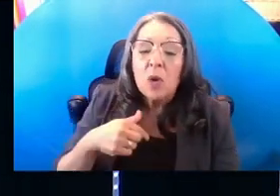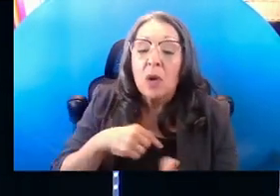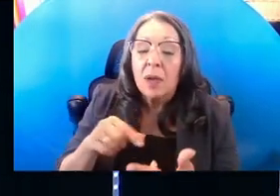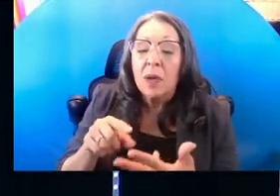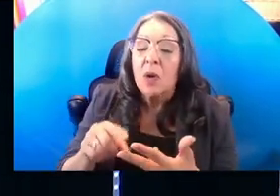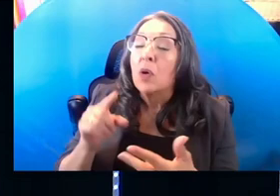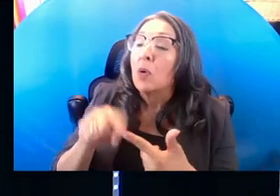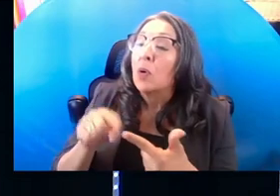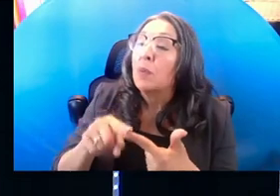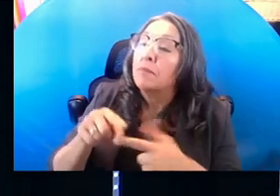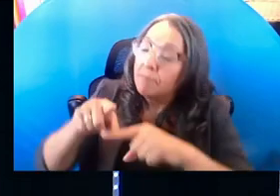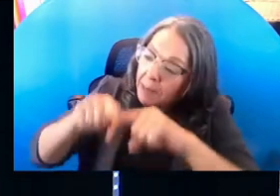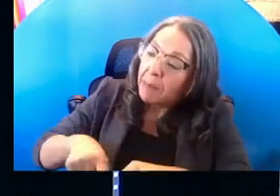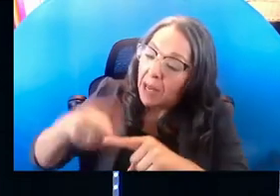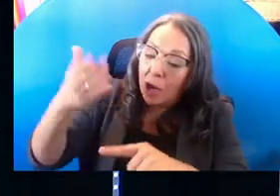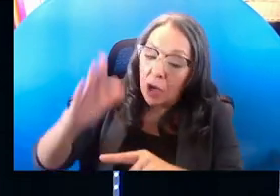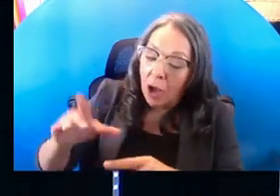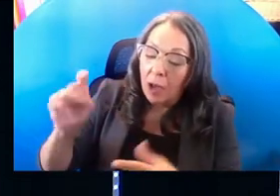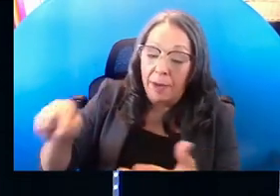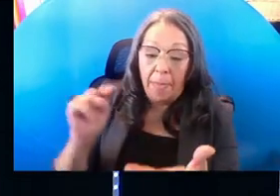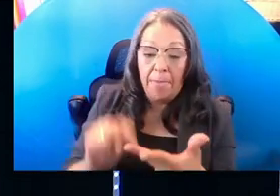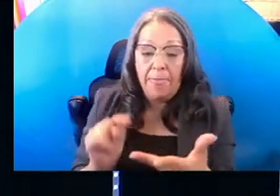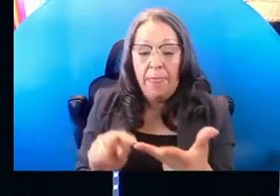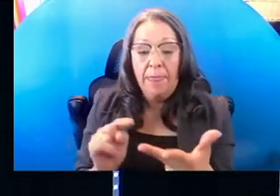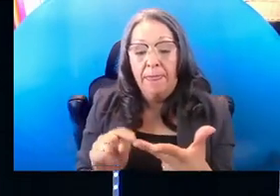God. And the third point,